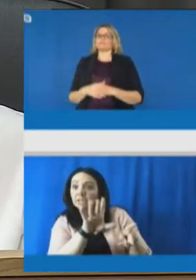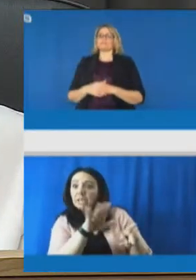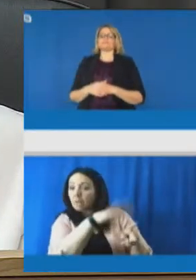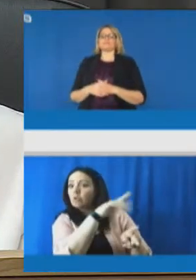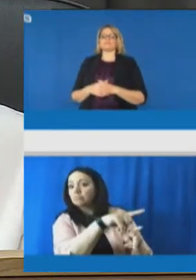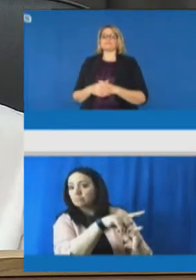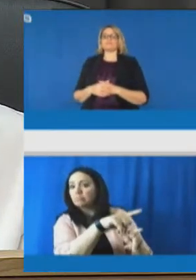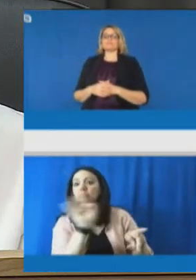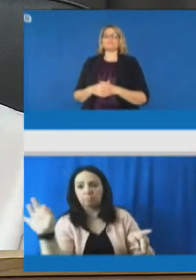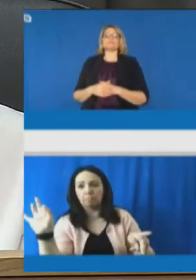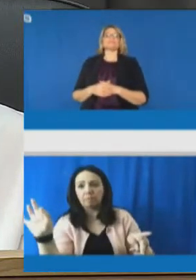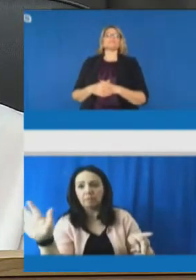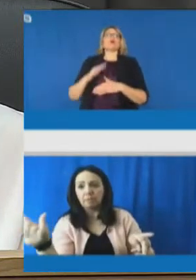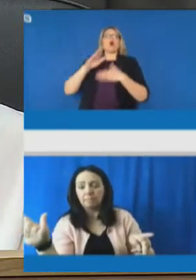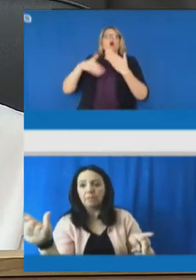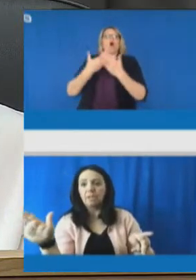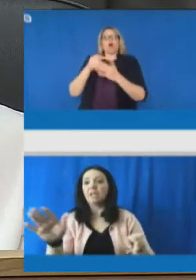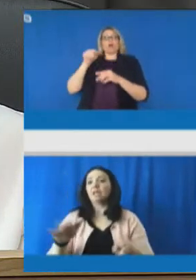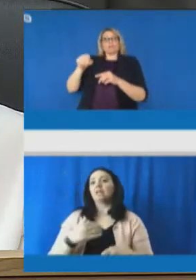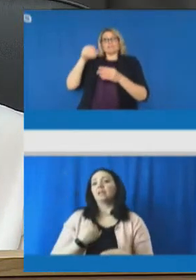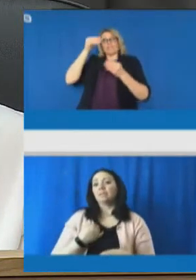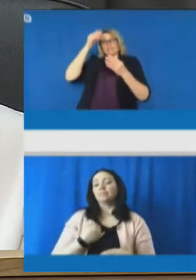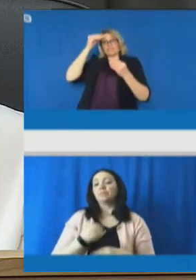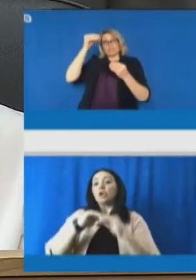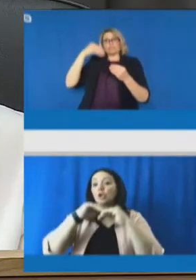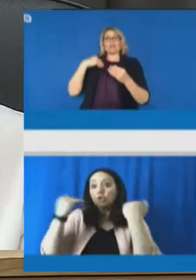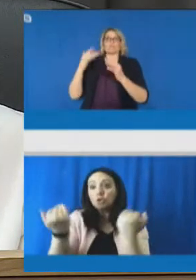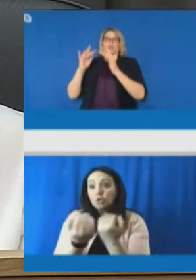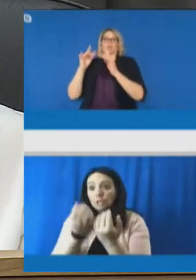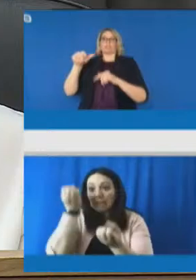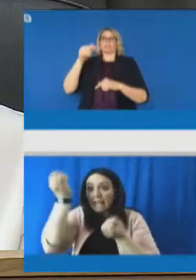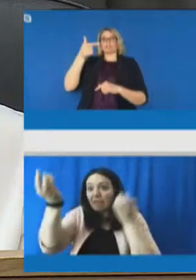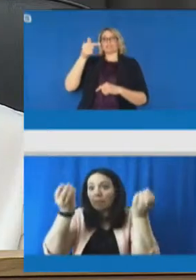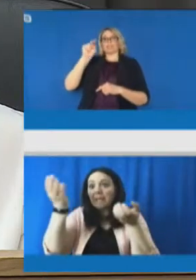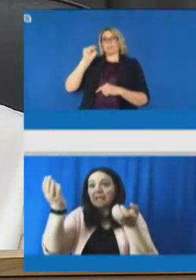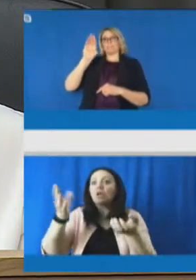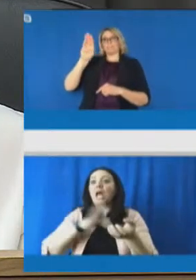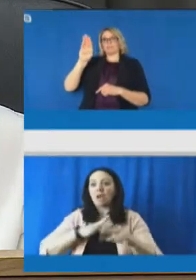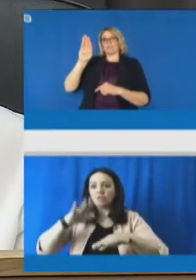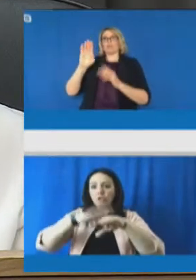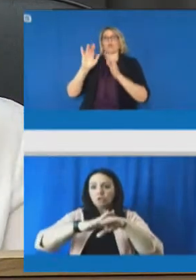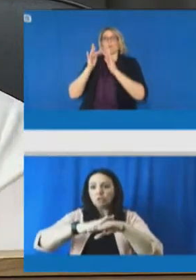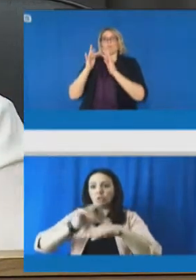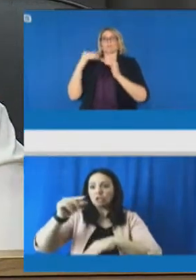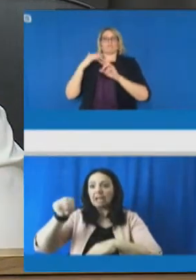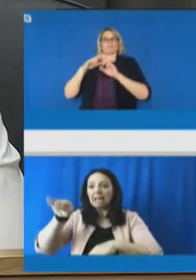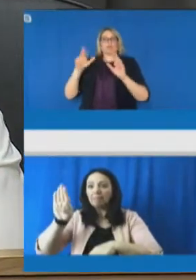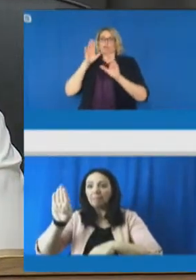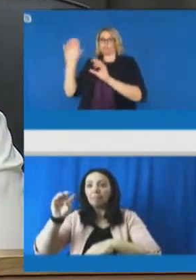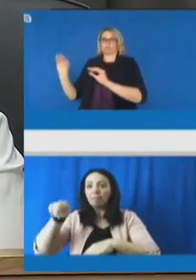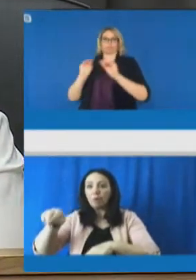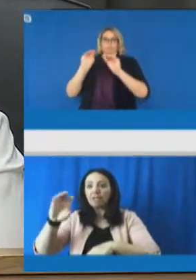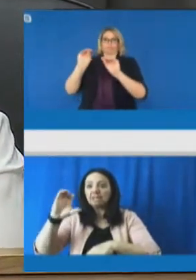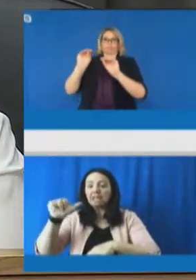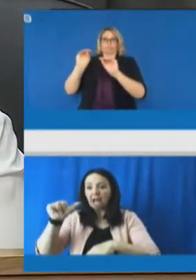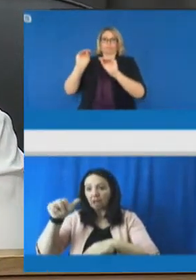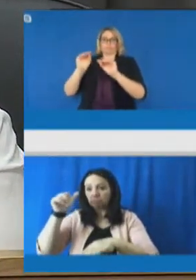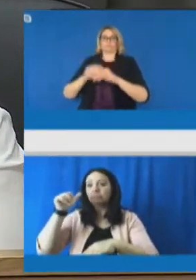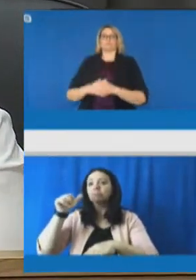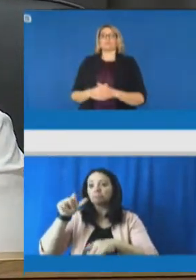point by working together, and that is how we will see this through. Thank you. Merci.